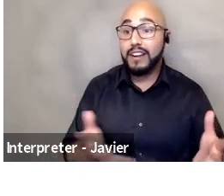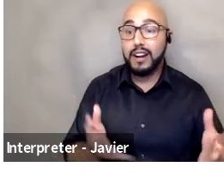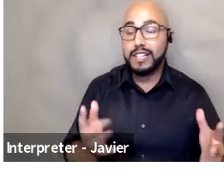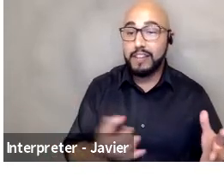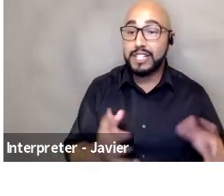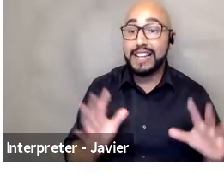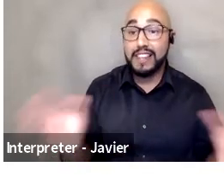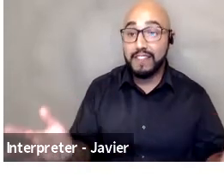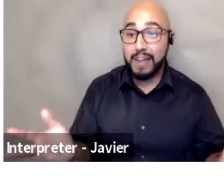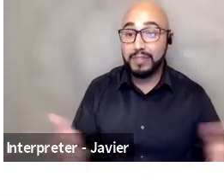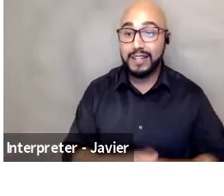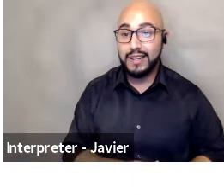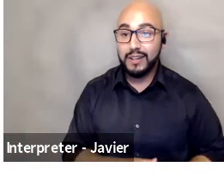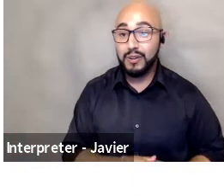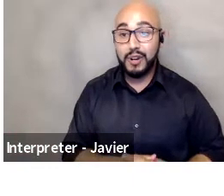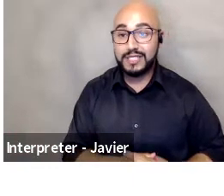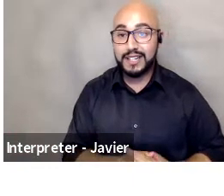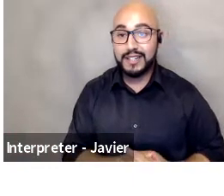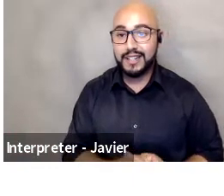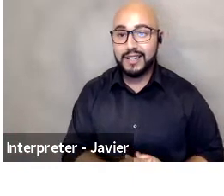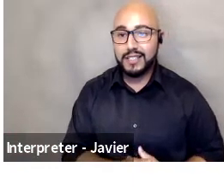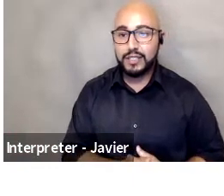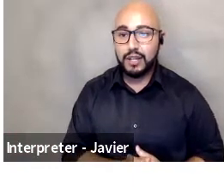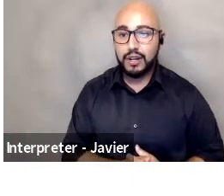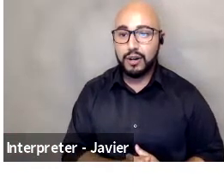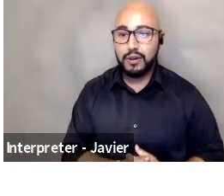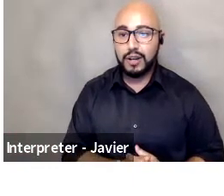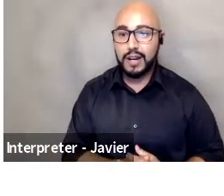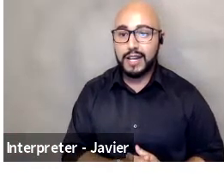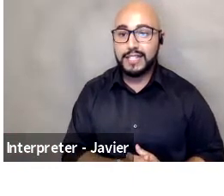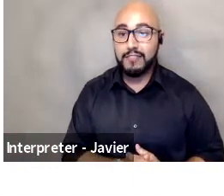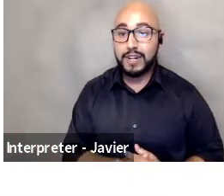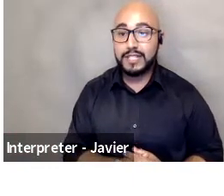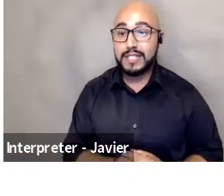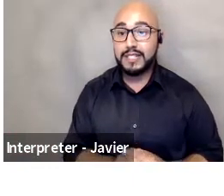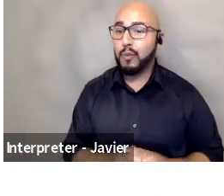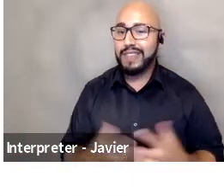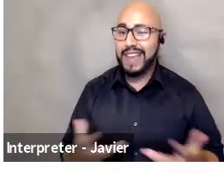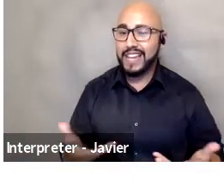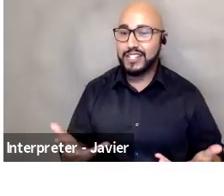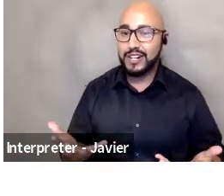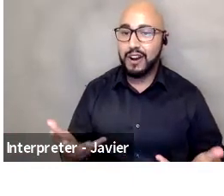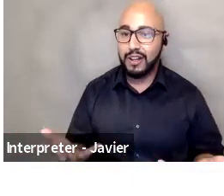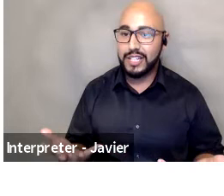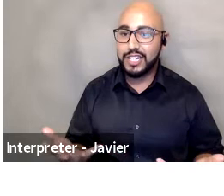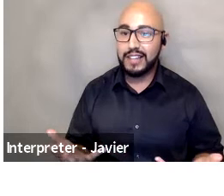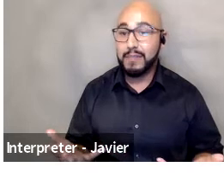only hearing or deaf person in the family who knows sign. So a deaf person, when they enter college, they might